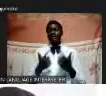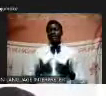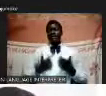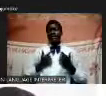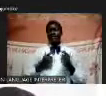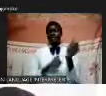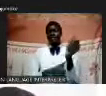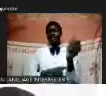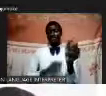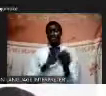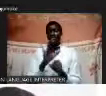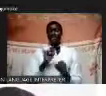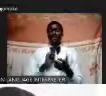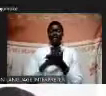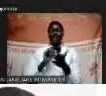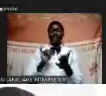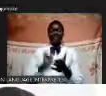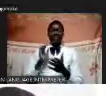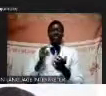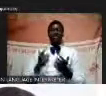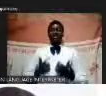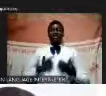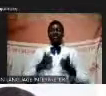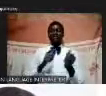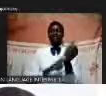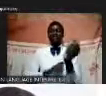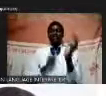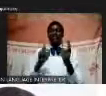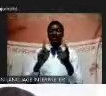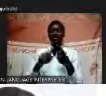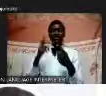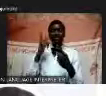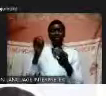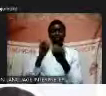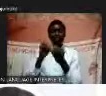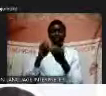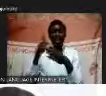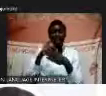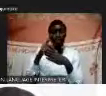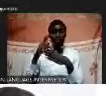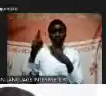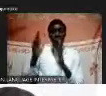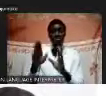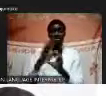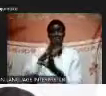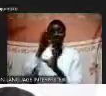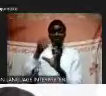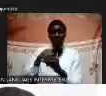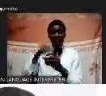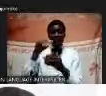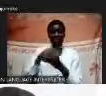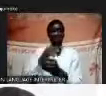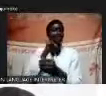going to live longer, to see more professionals evolve in Nigeria, if they haven't